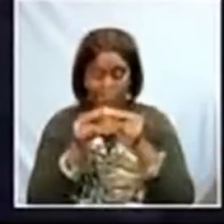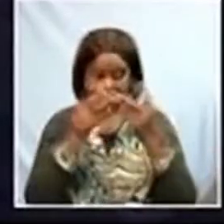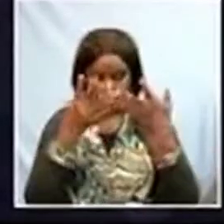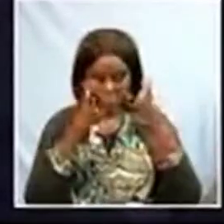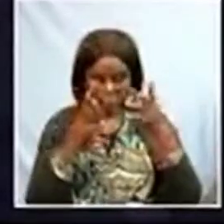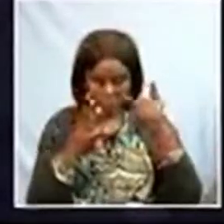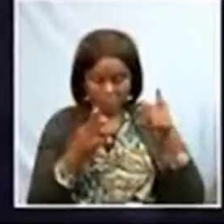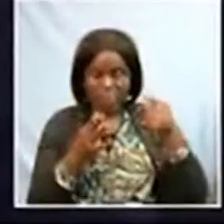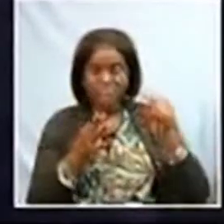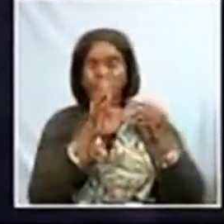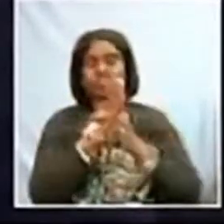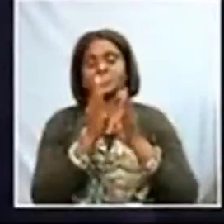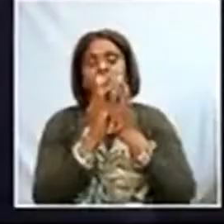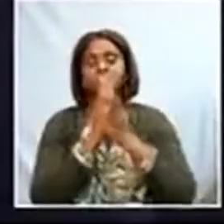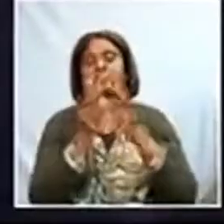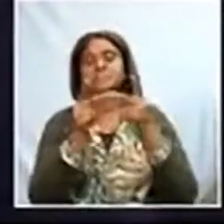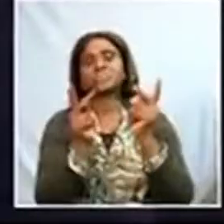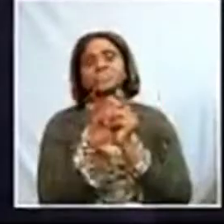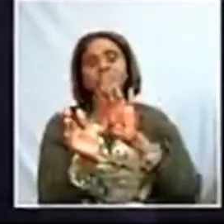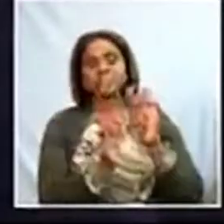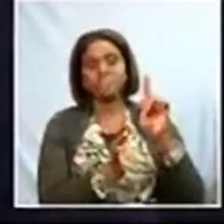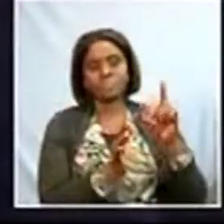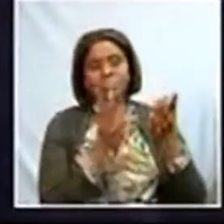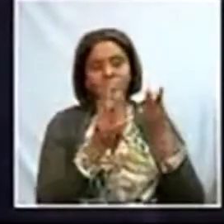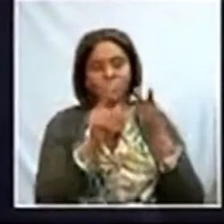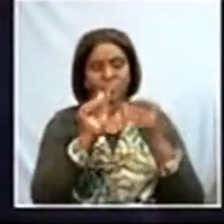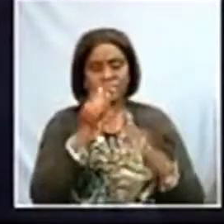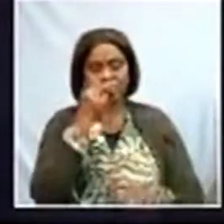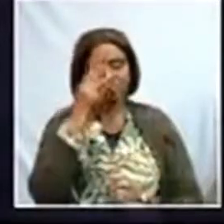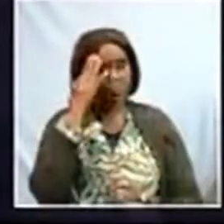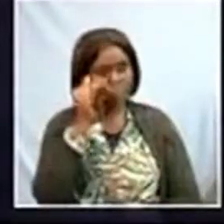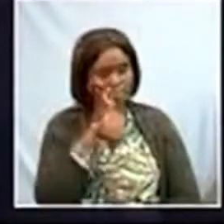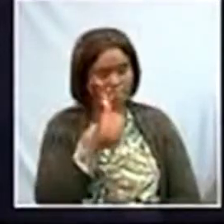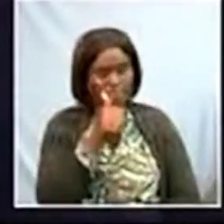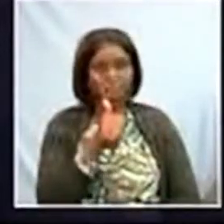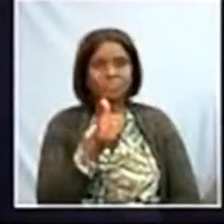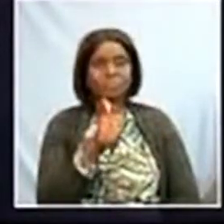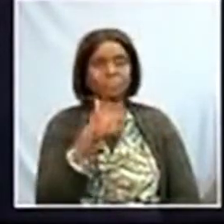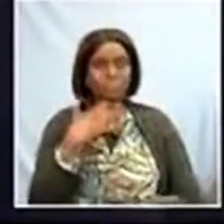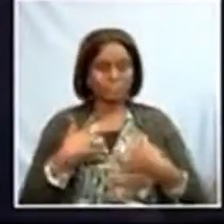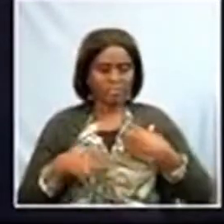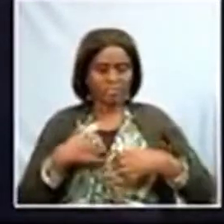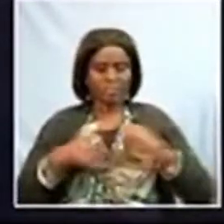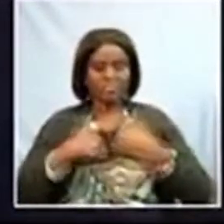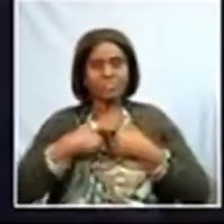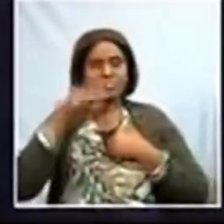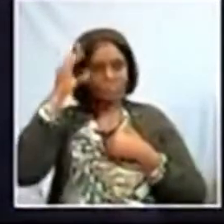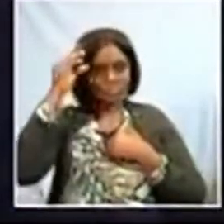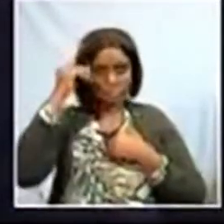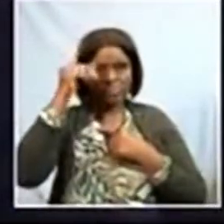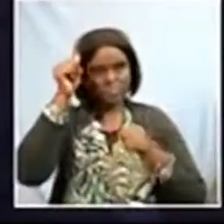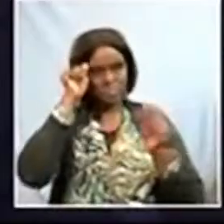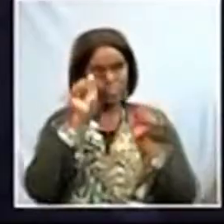loss is on the contractor side. So perhaps you can see why he was eager to have a gentleman's agreement.